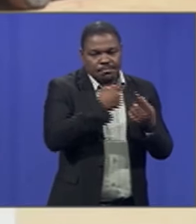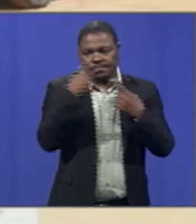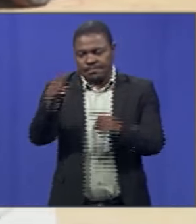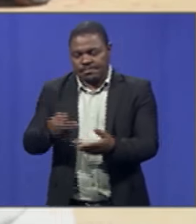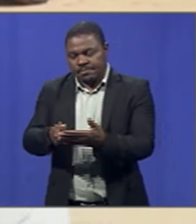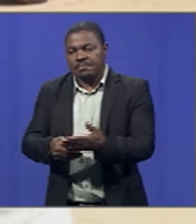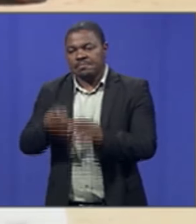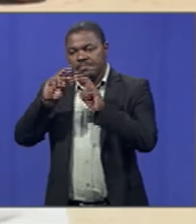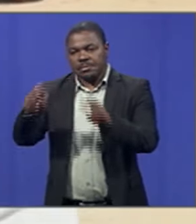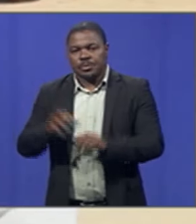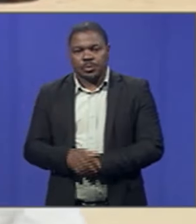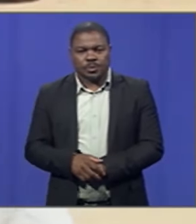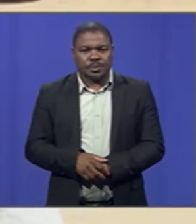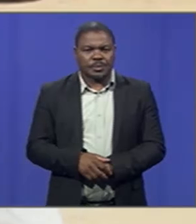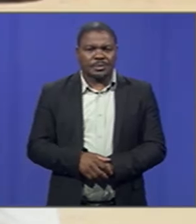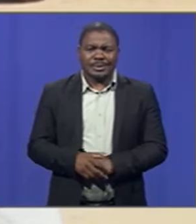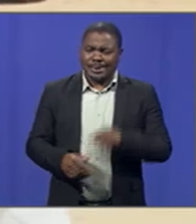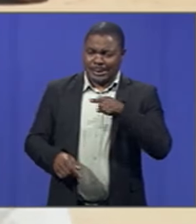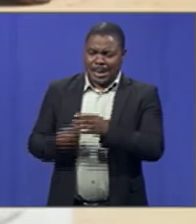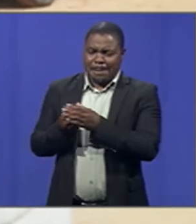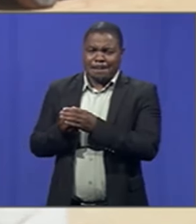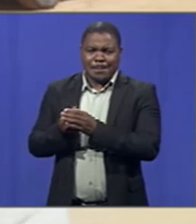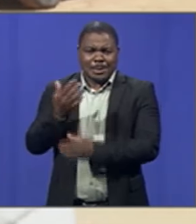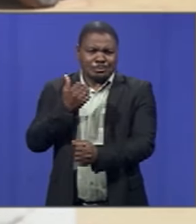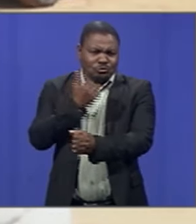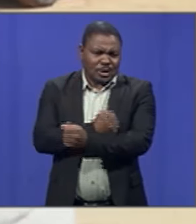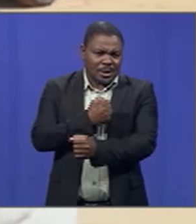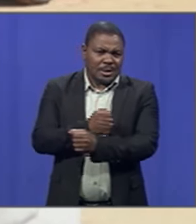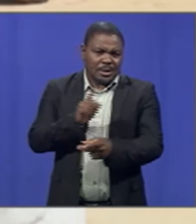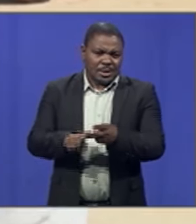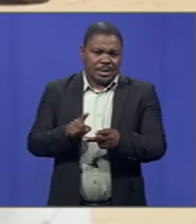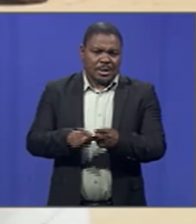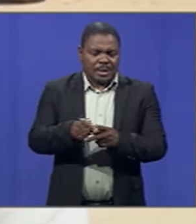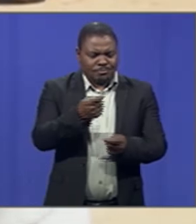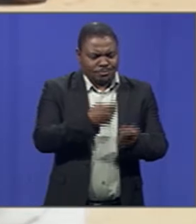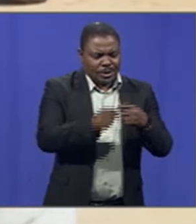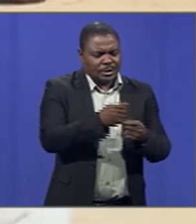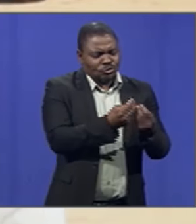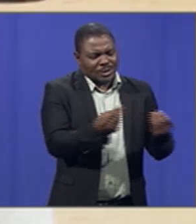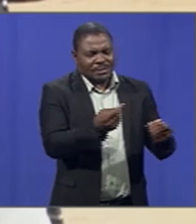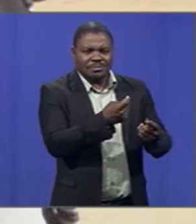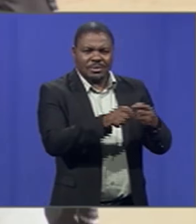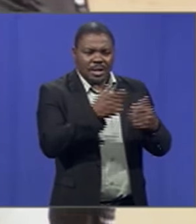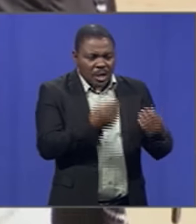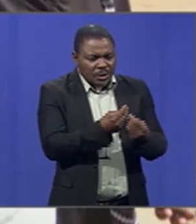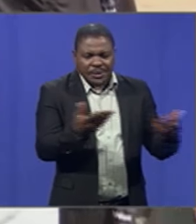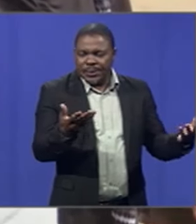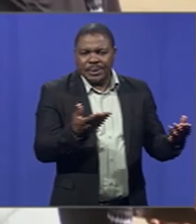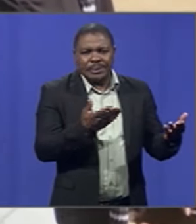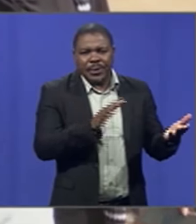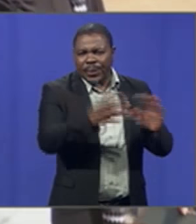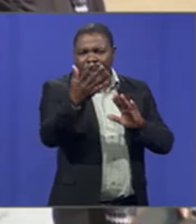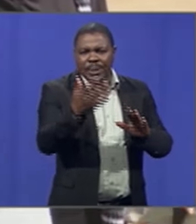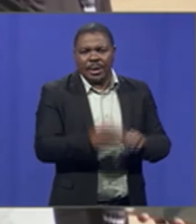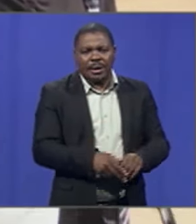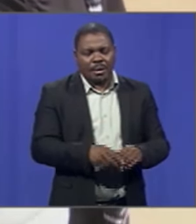can't communicate. In the farm when they're making drugs, they cook drugs for our kids. Now we don't have kids.